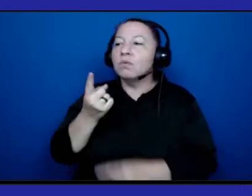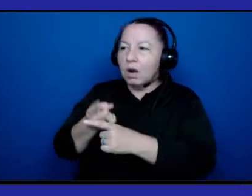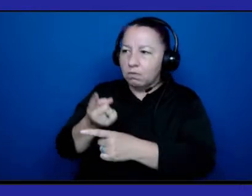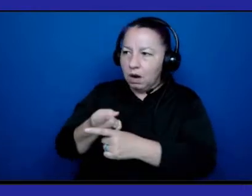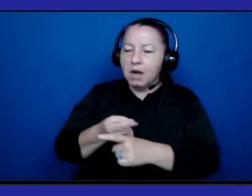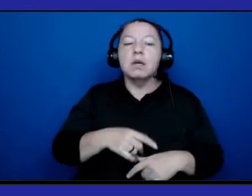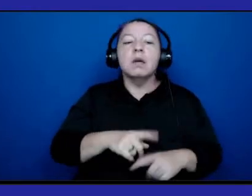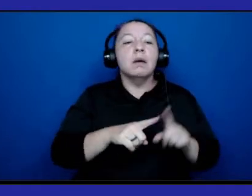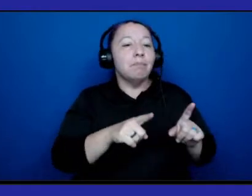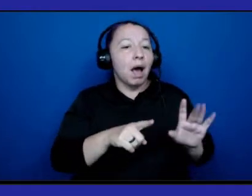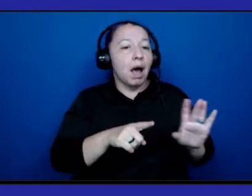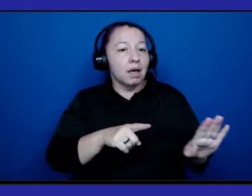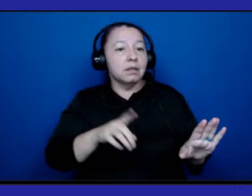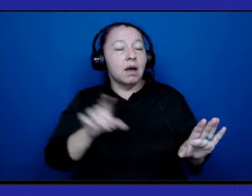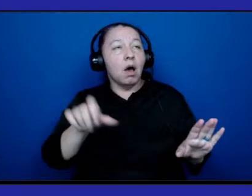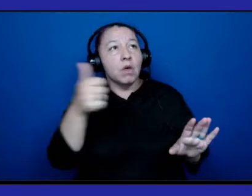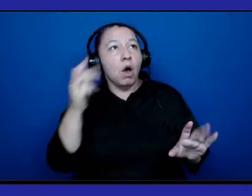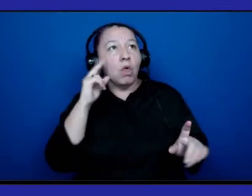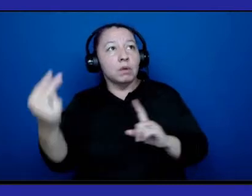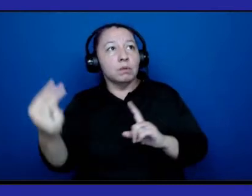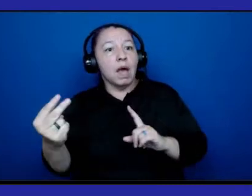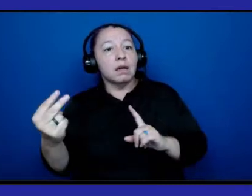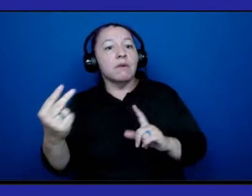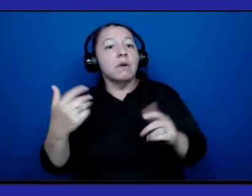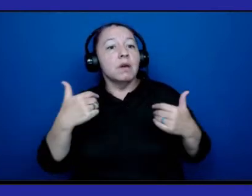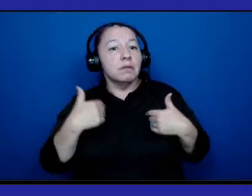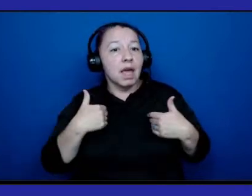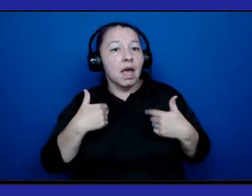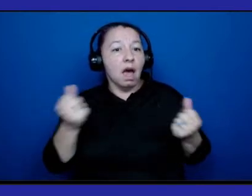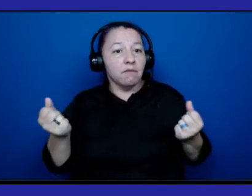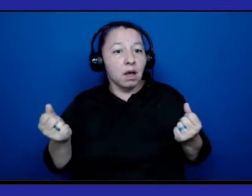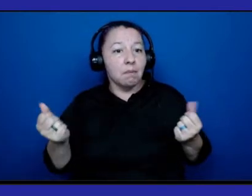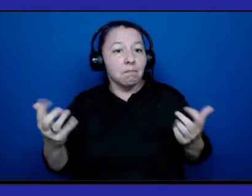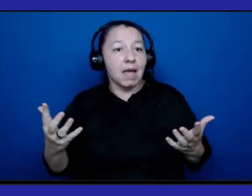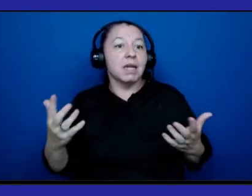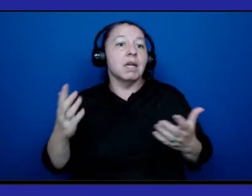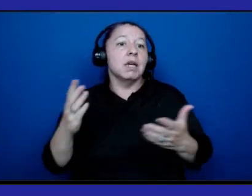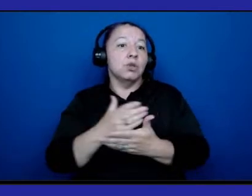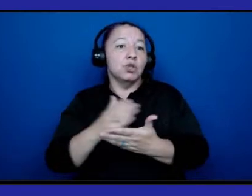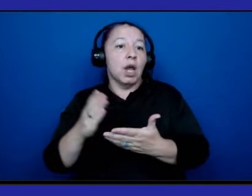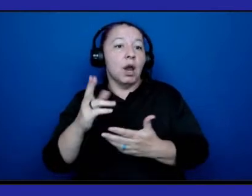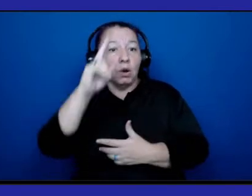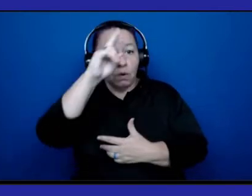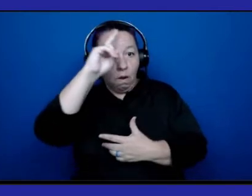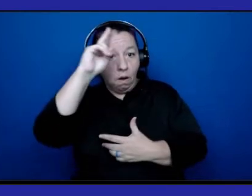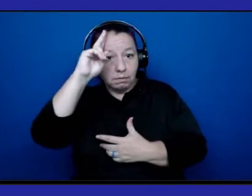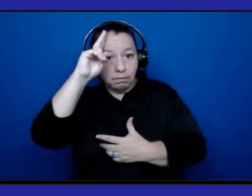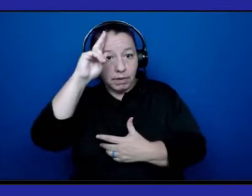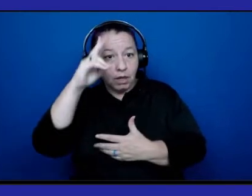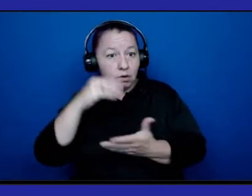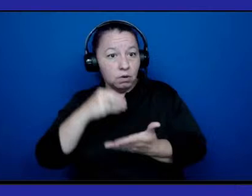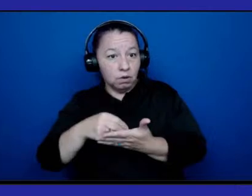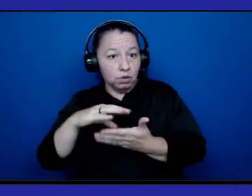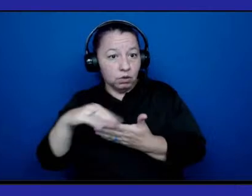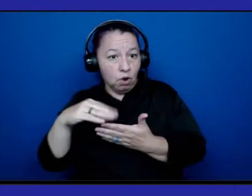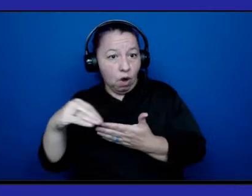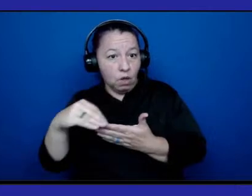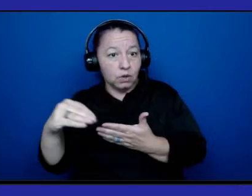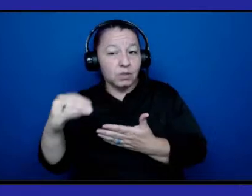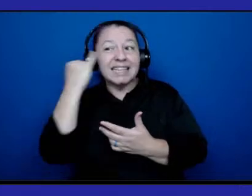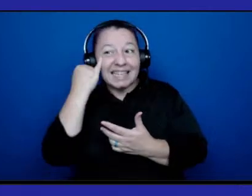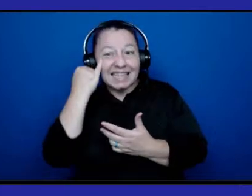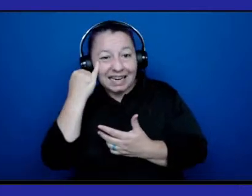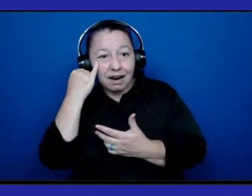the other end, there is disproportionate share hospital dollars if they were in the hospital, but that wouldn't count in